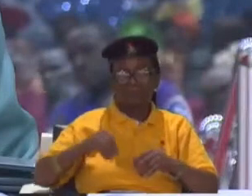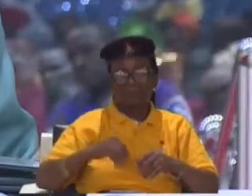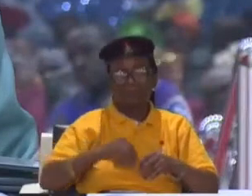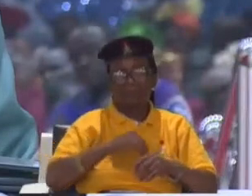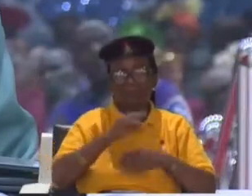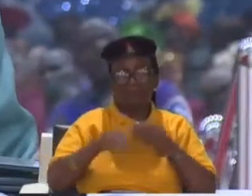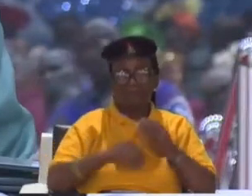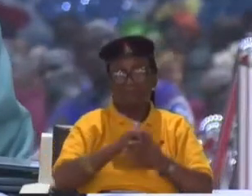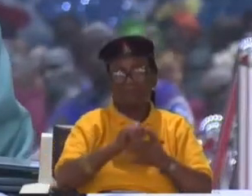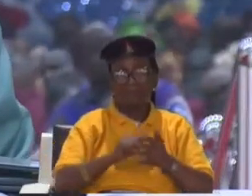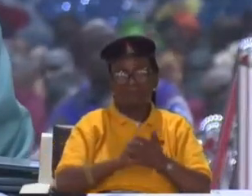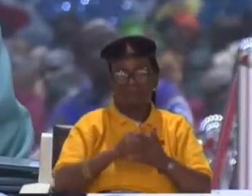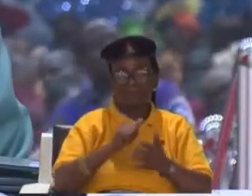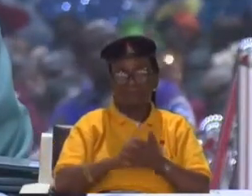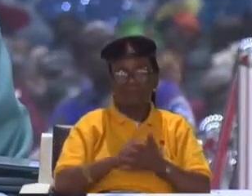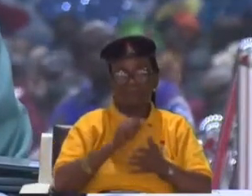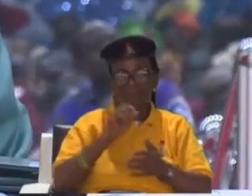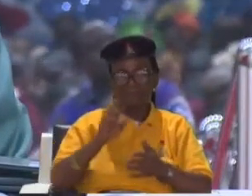kind of joy.